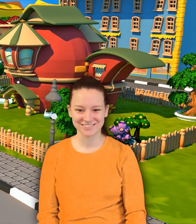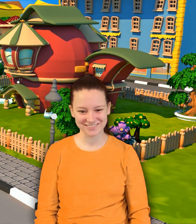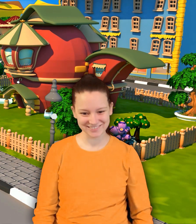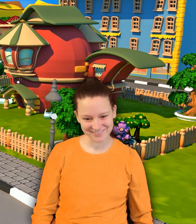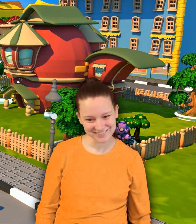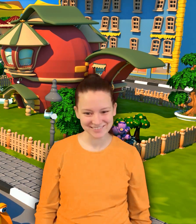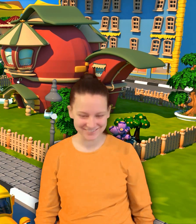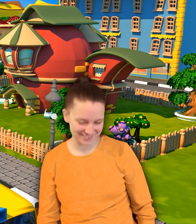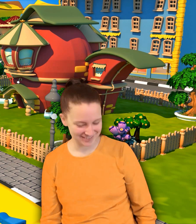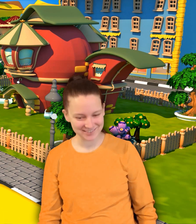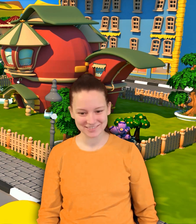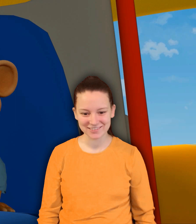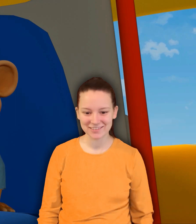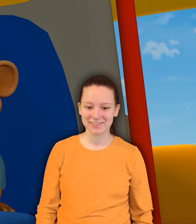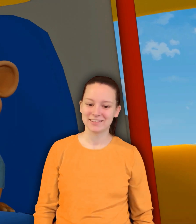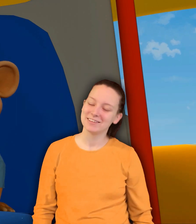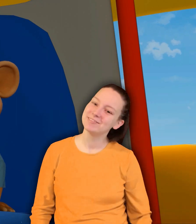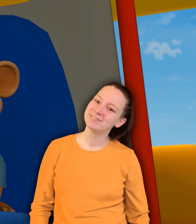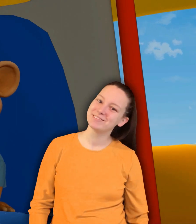thank you